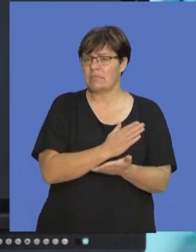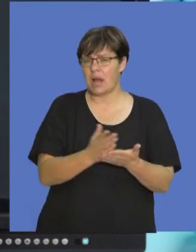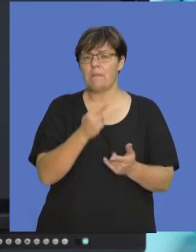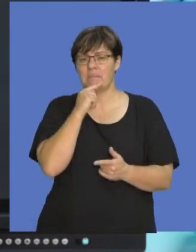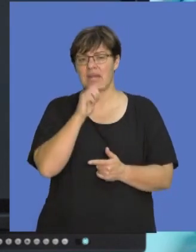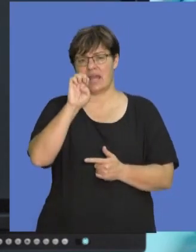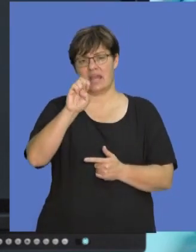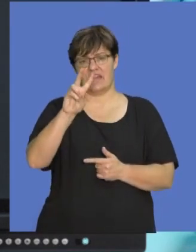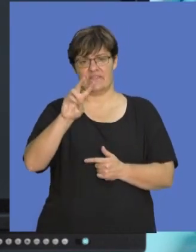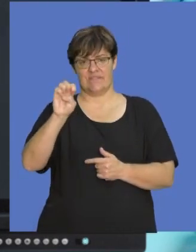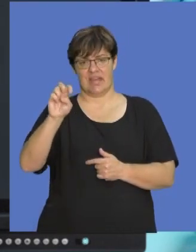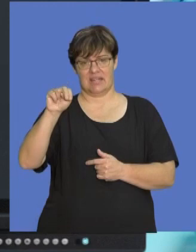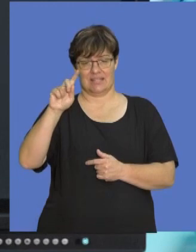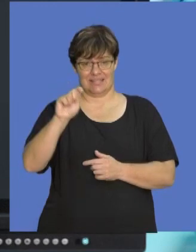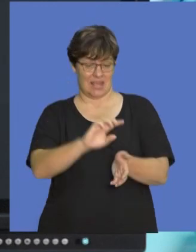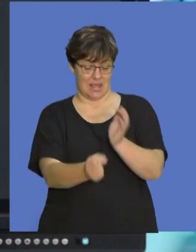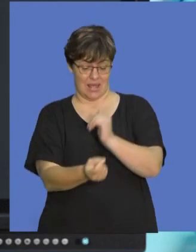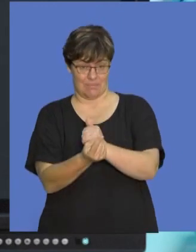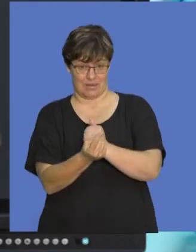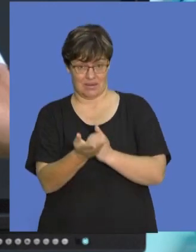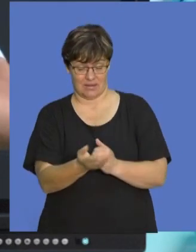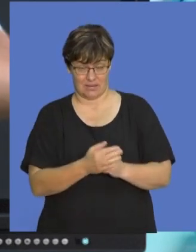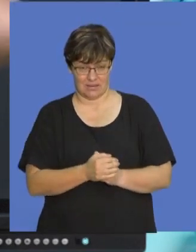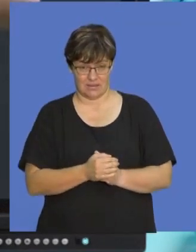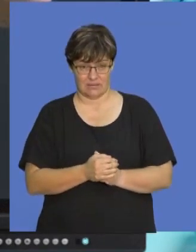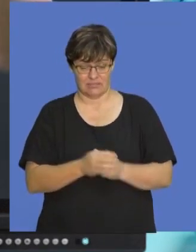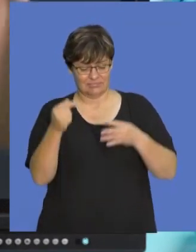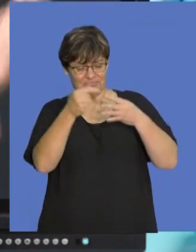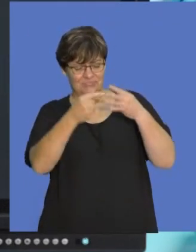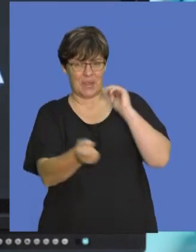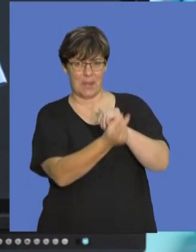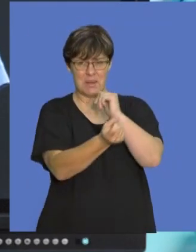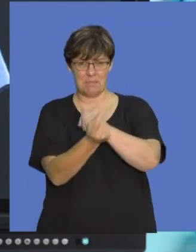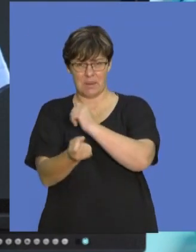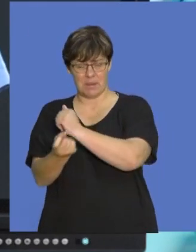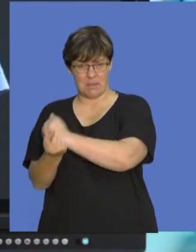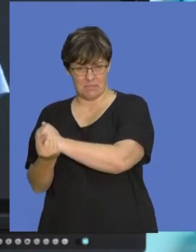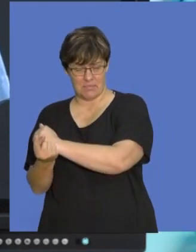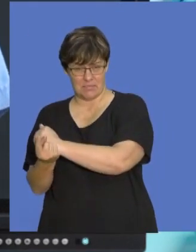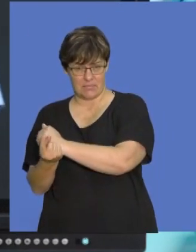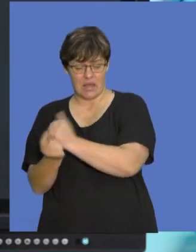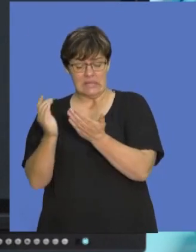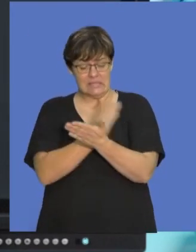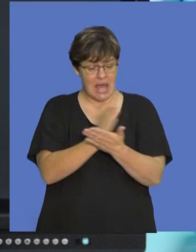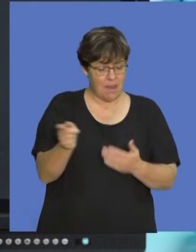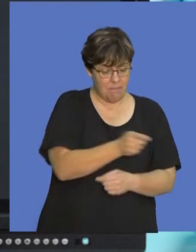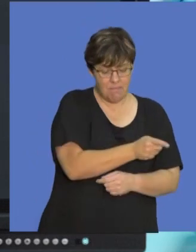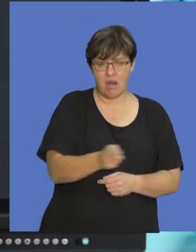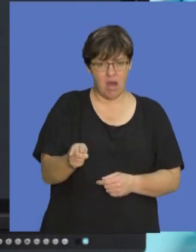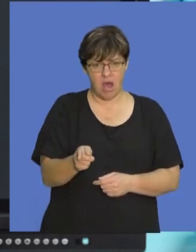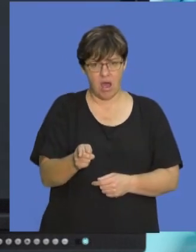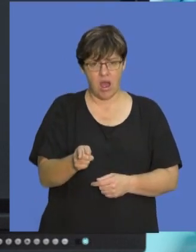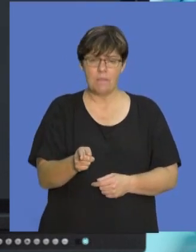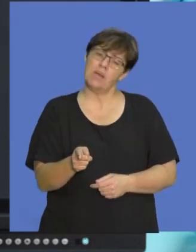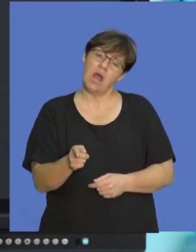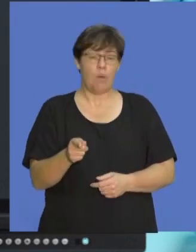called an event. Right. Now, of all the events that take place, some of them might be things that